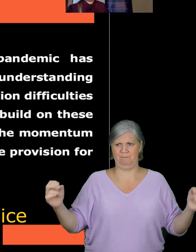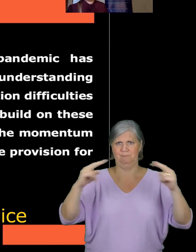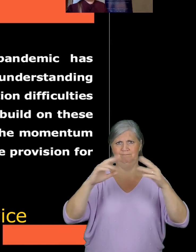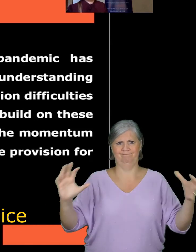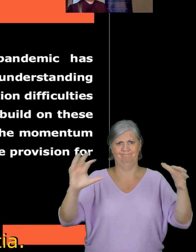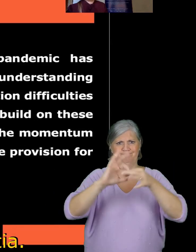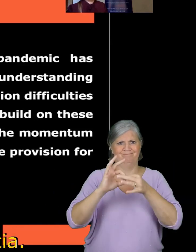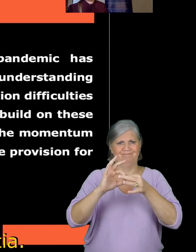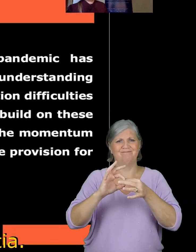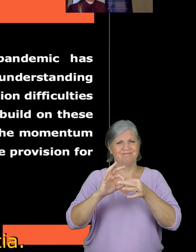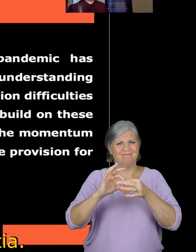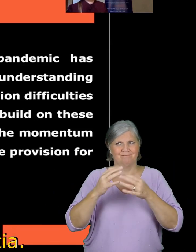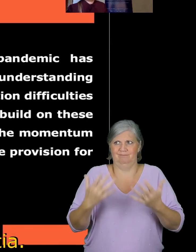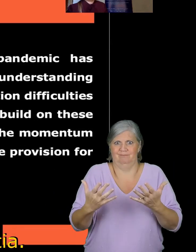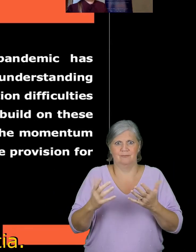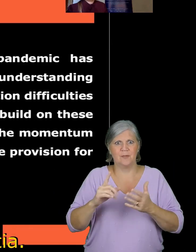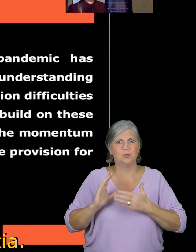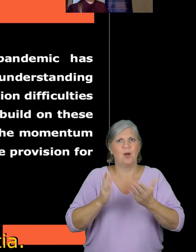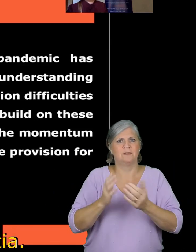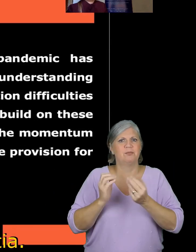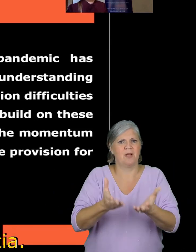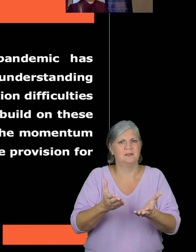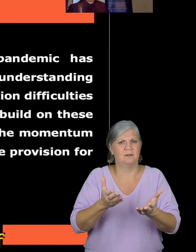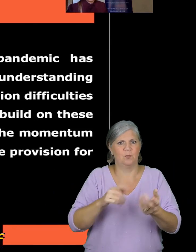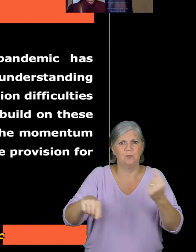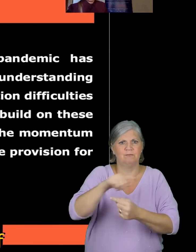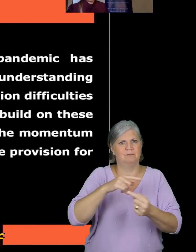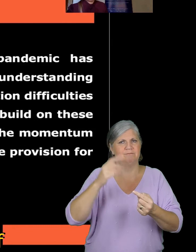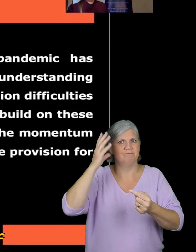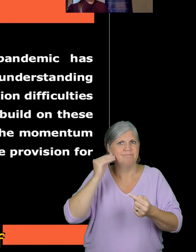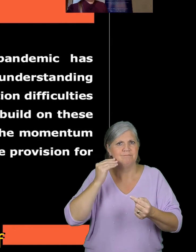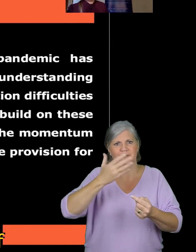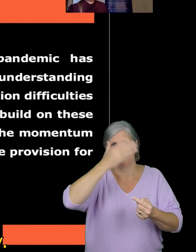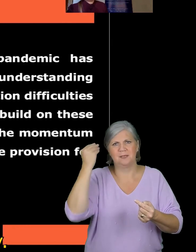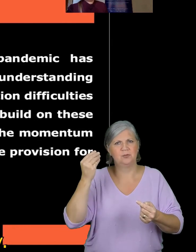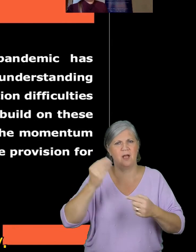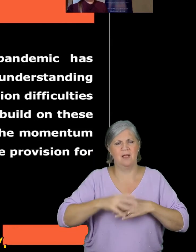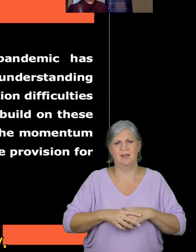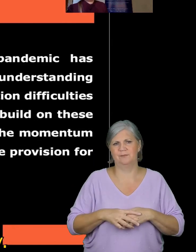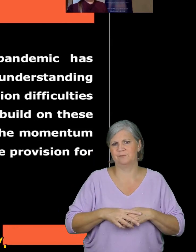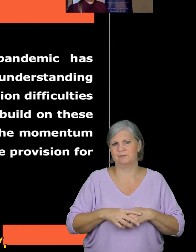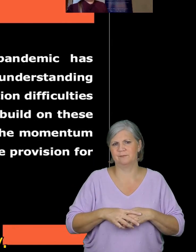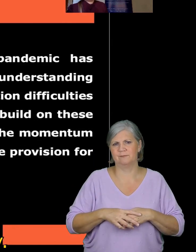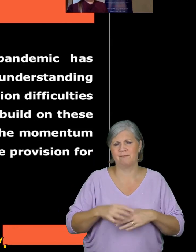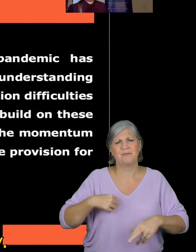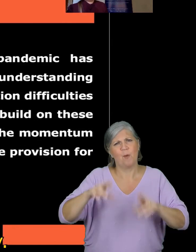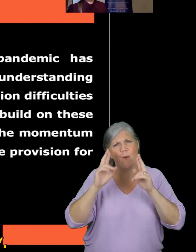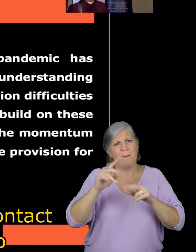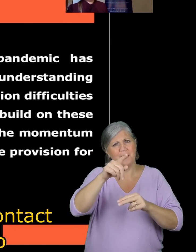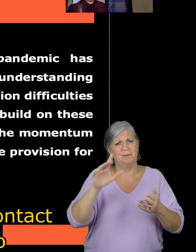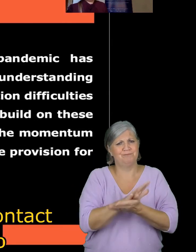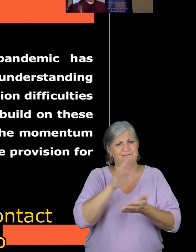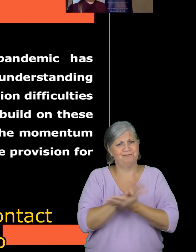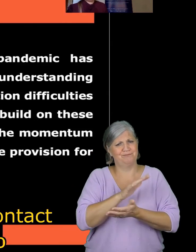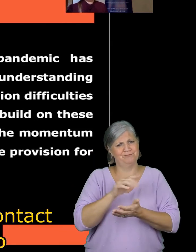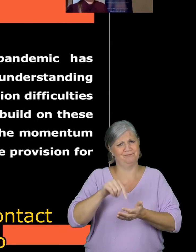provision for those with hearing loss and dementia. I hope you've enjoyed the content of this presentation today.